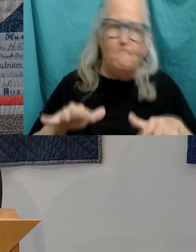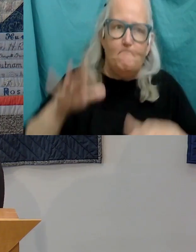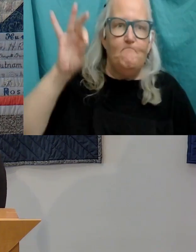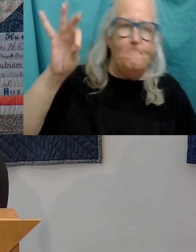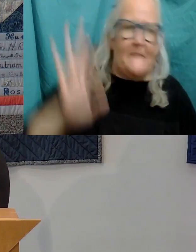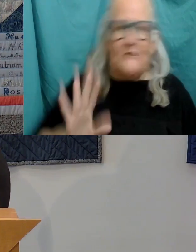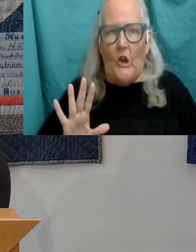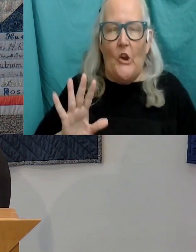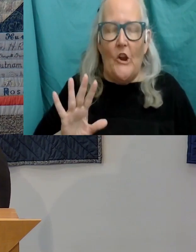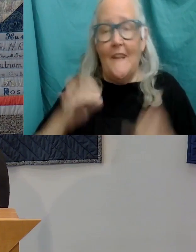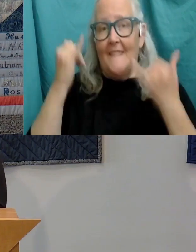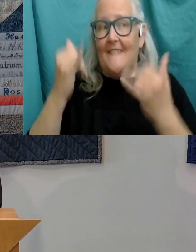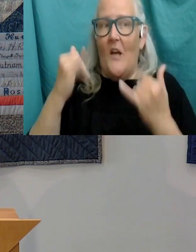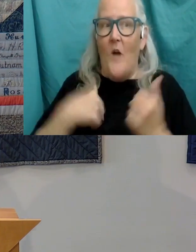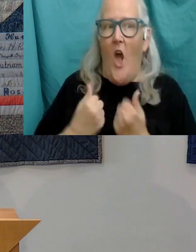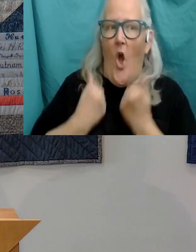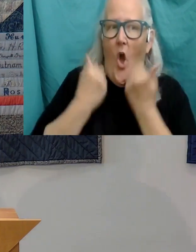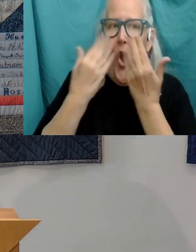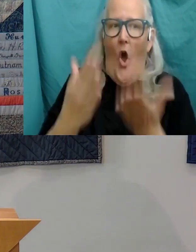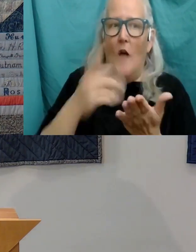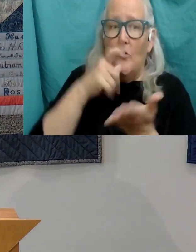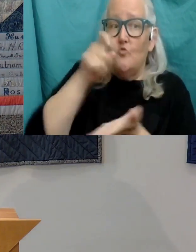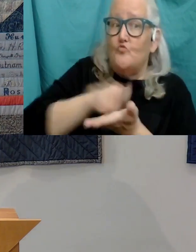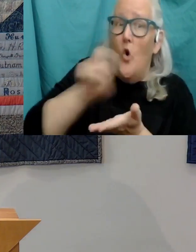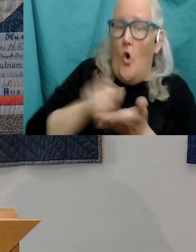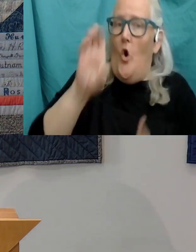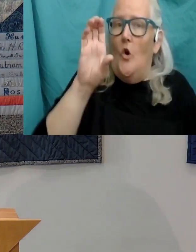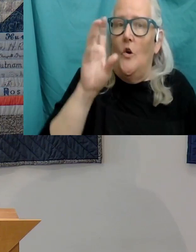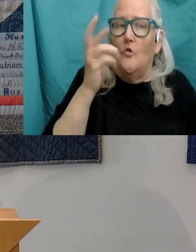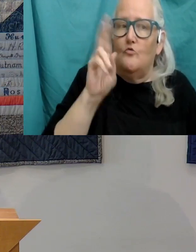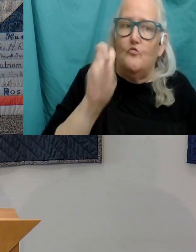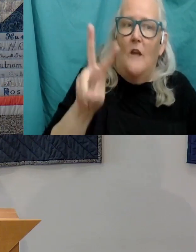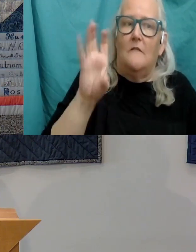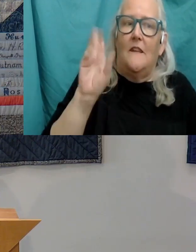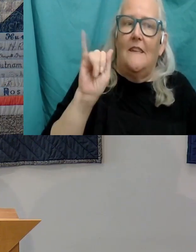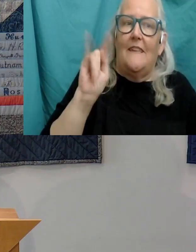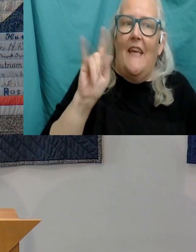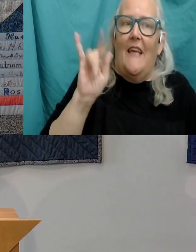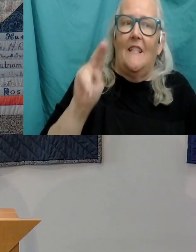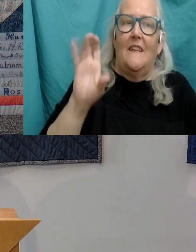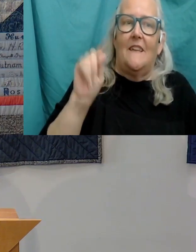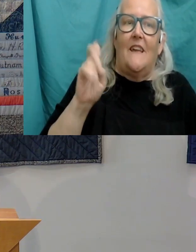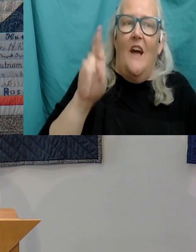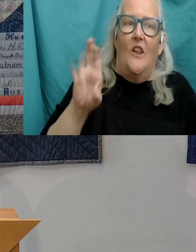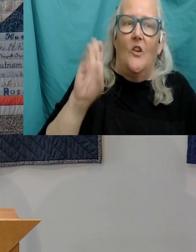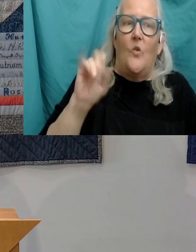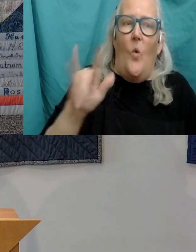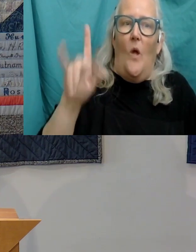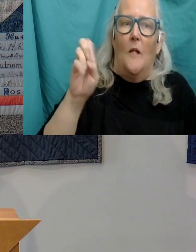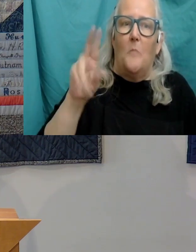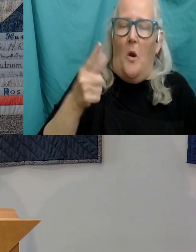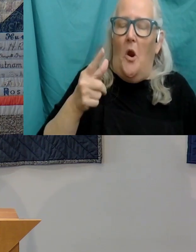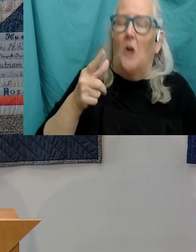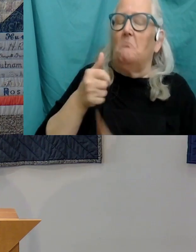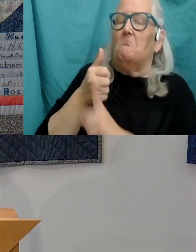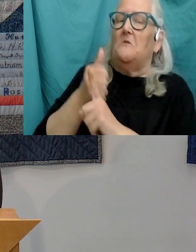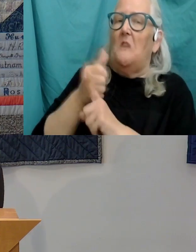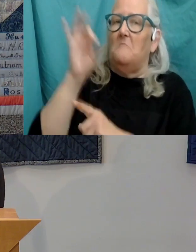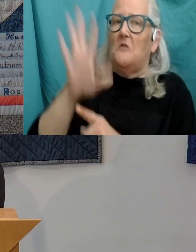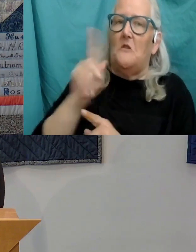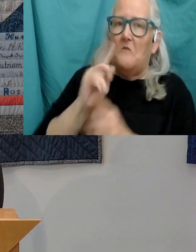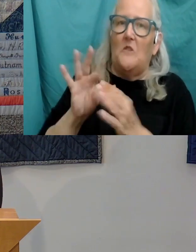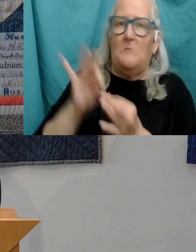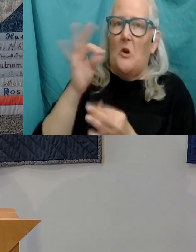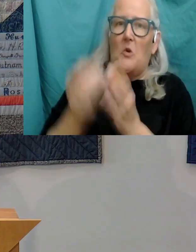words written by the Reverend Caitlin Cotter-Koilberg, your minister of spiritual growth. Ahoy and welcome to